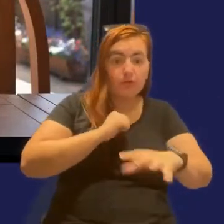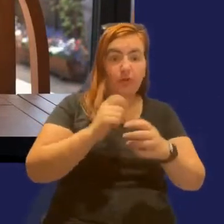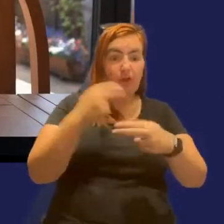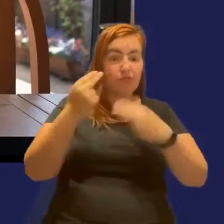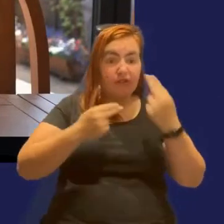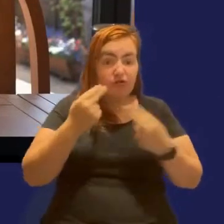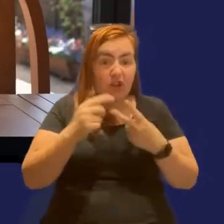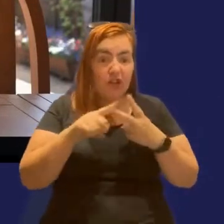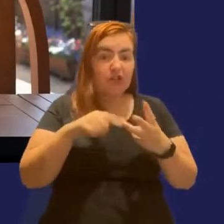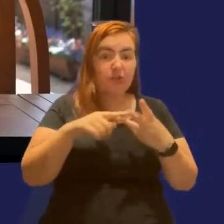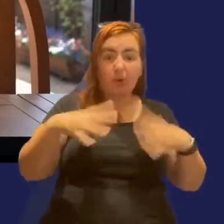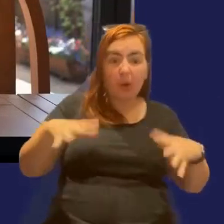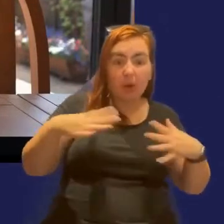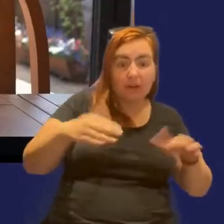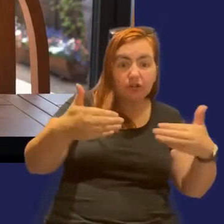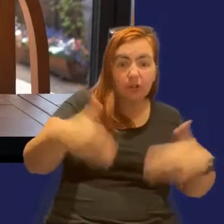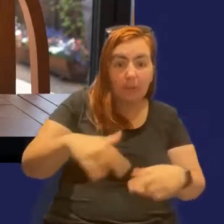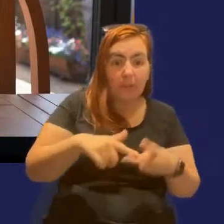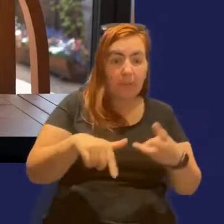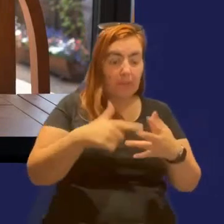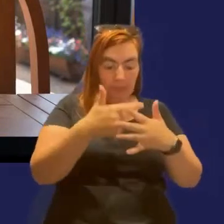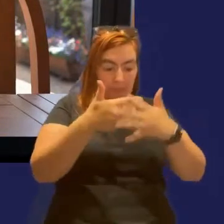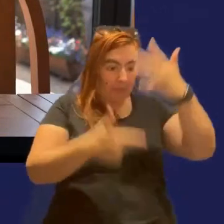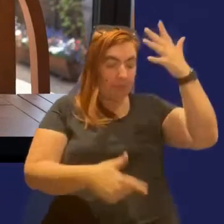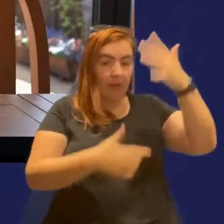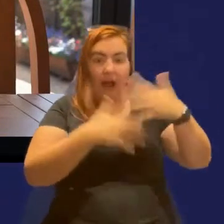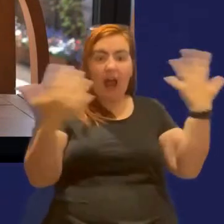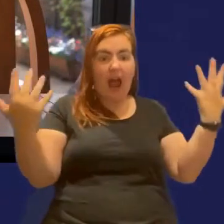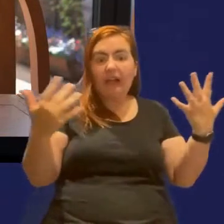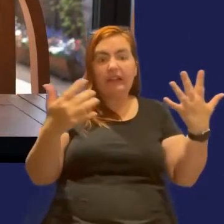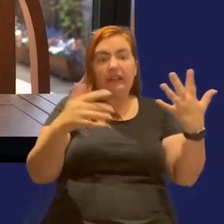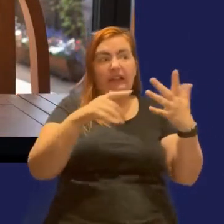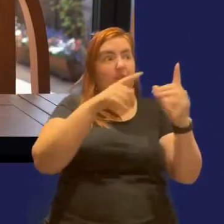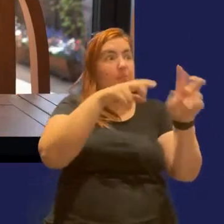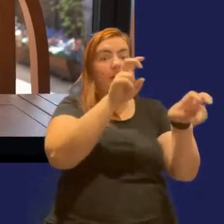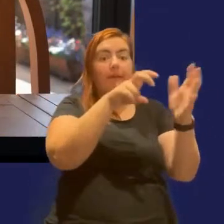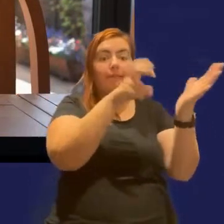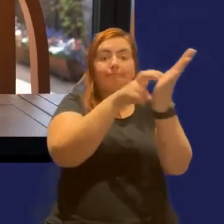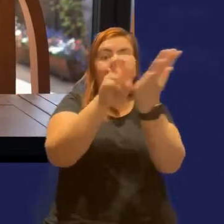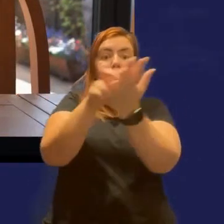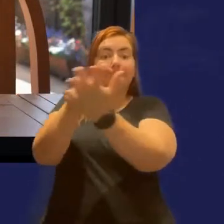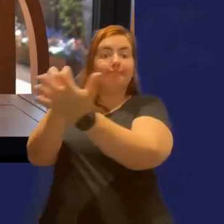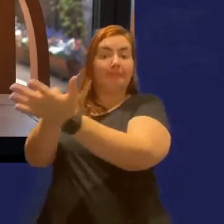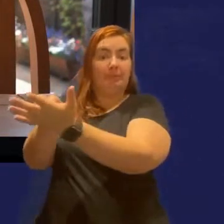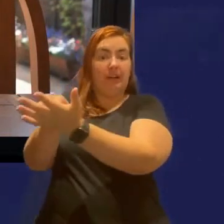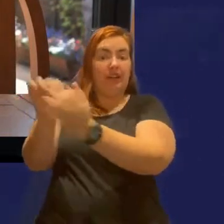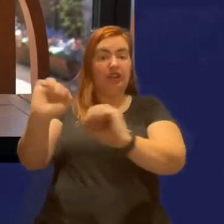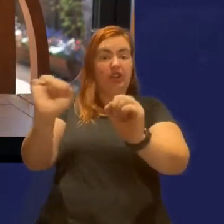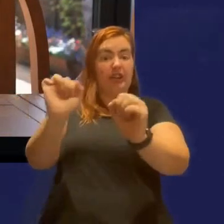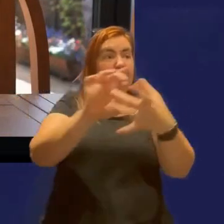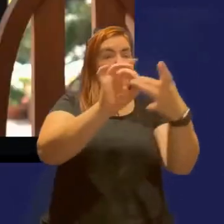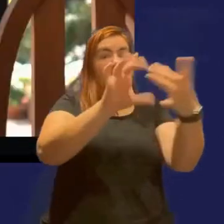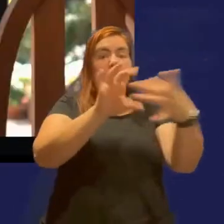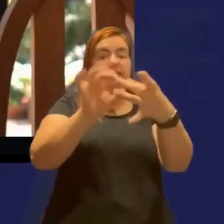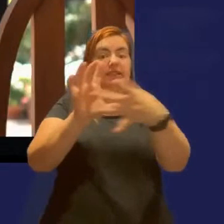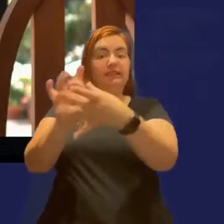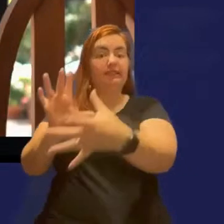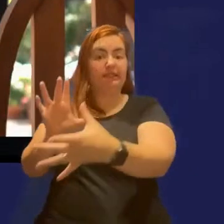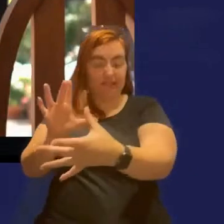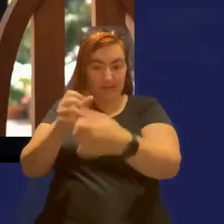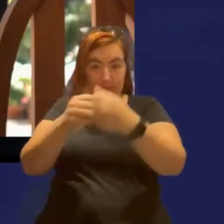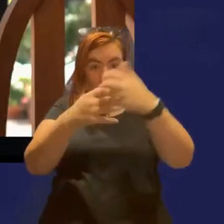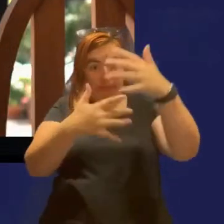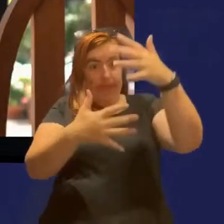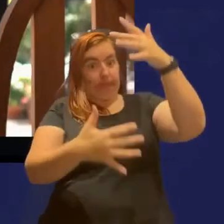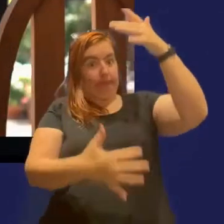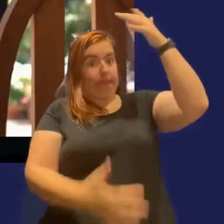and clothing stores and whatever mailing lists we signed up for and just haven't got around to unsubscribing from yet. And over time